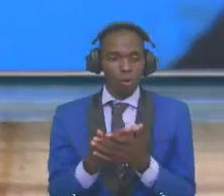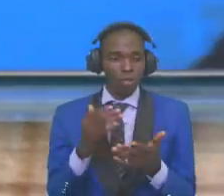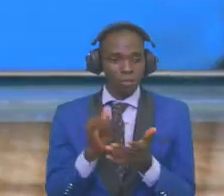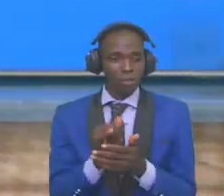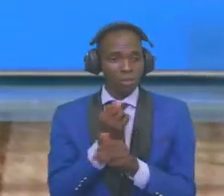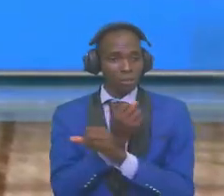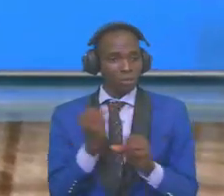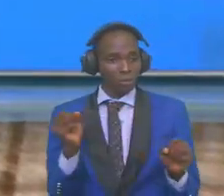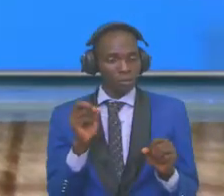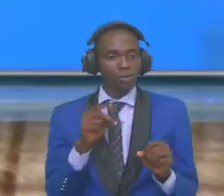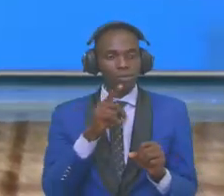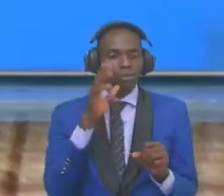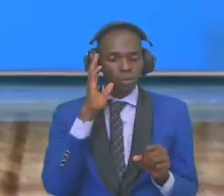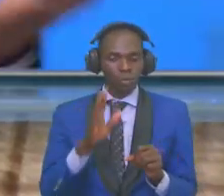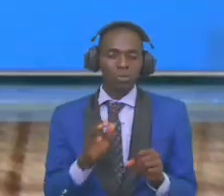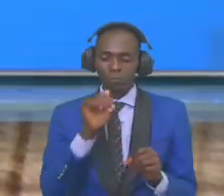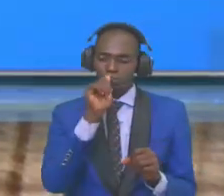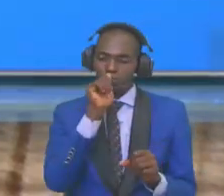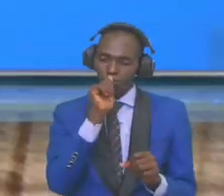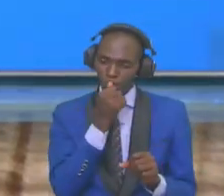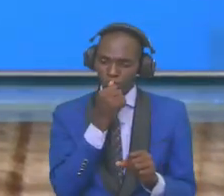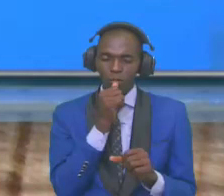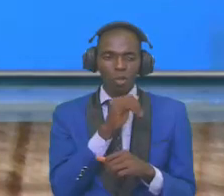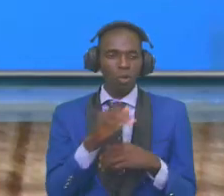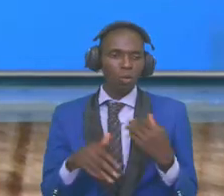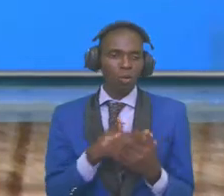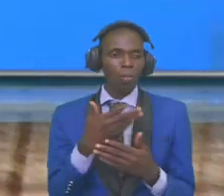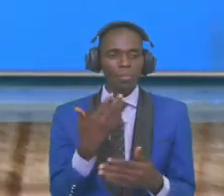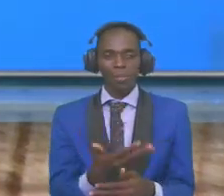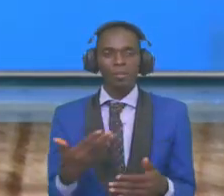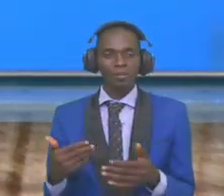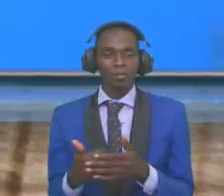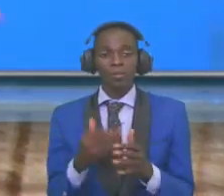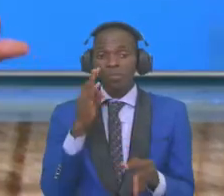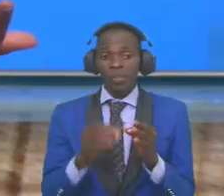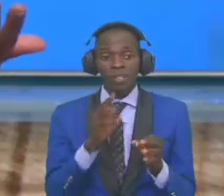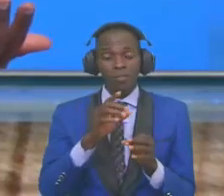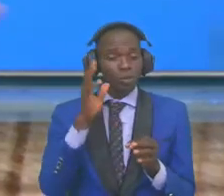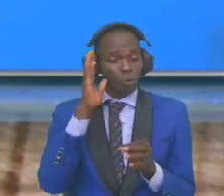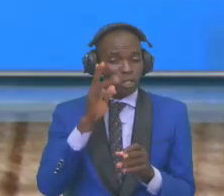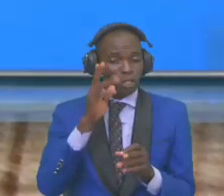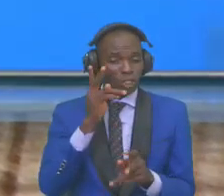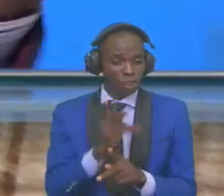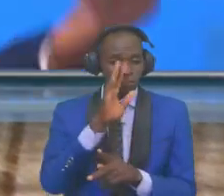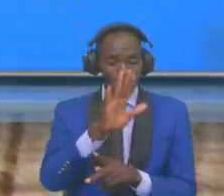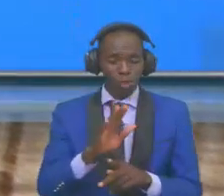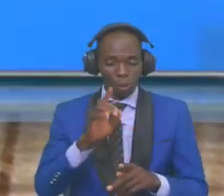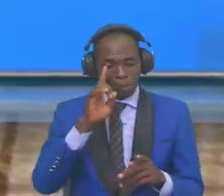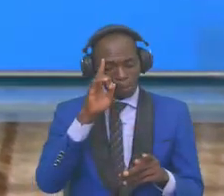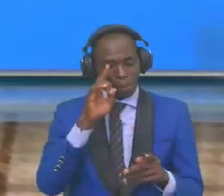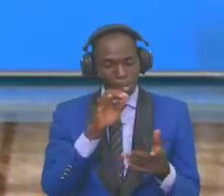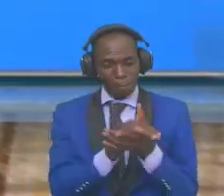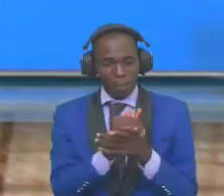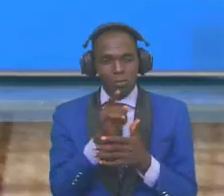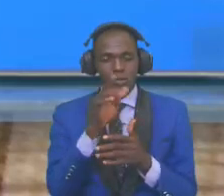things. That sanctification, you endure all things. If you're going to keep your conviction, you endure